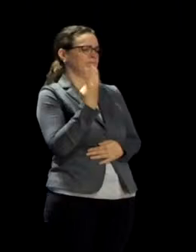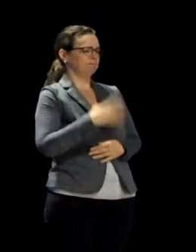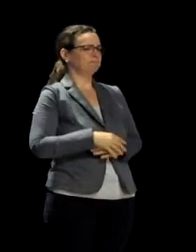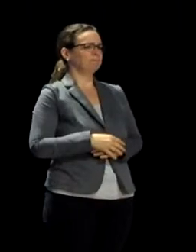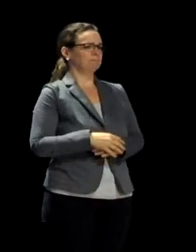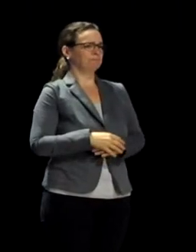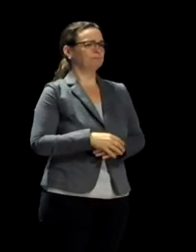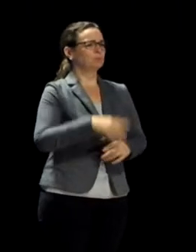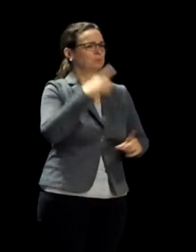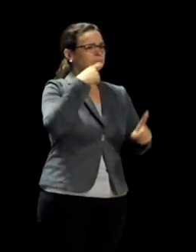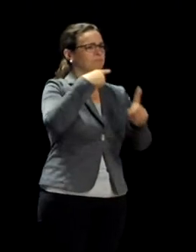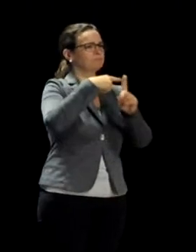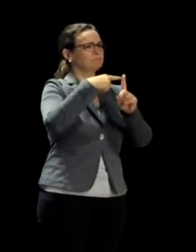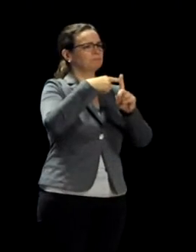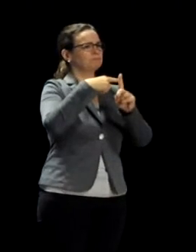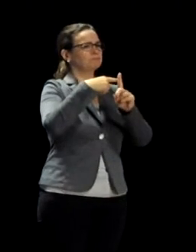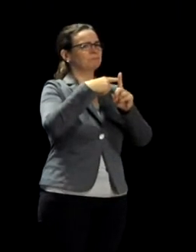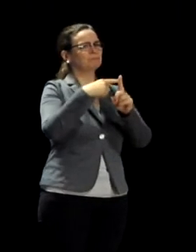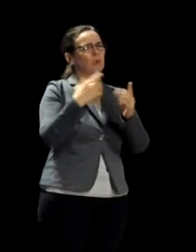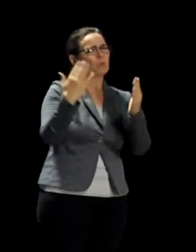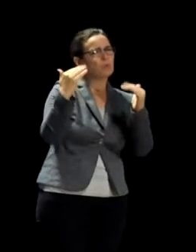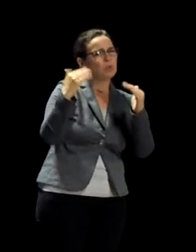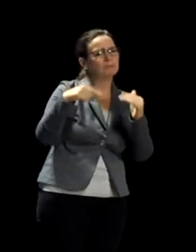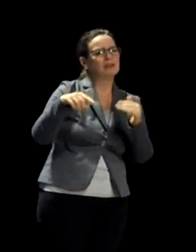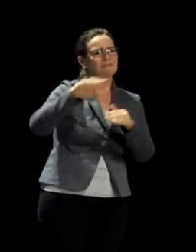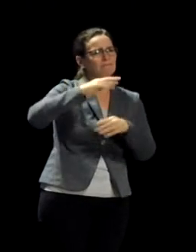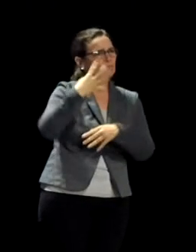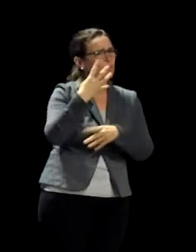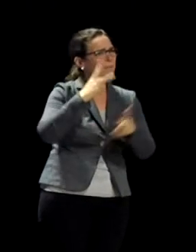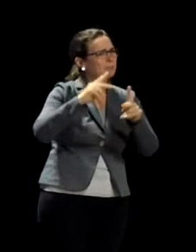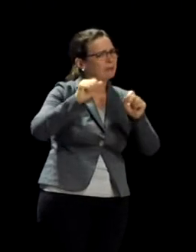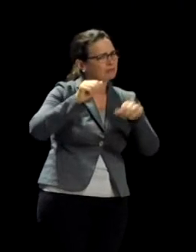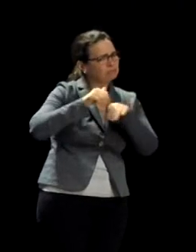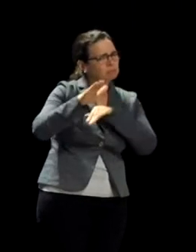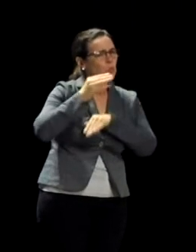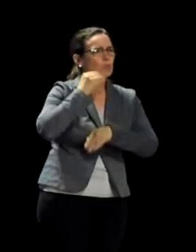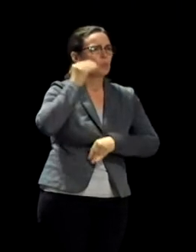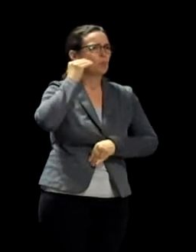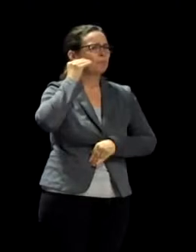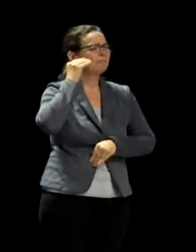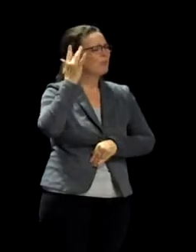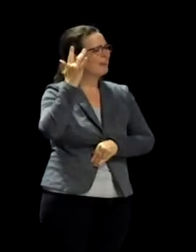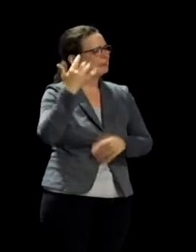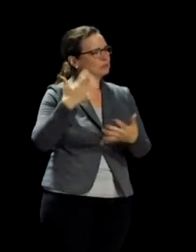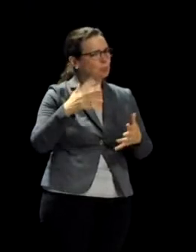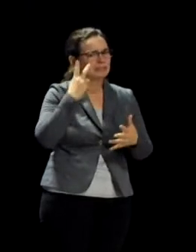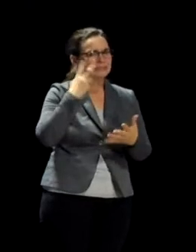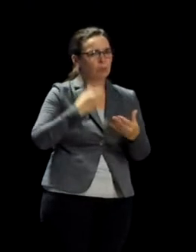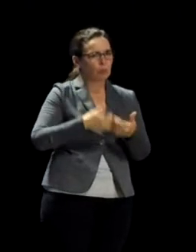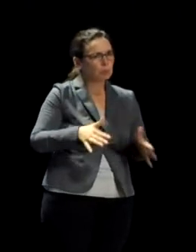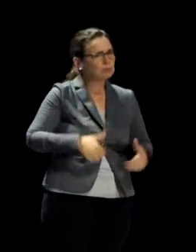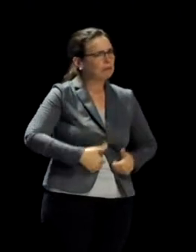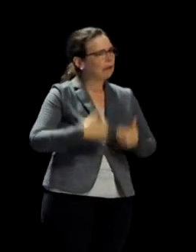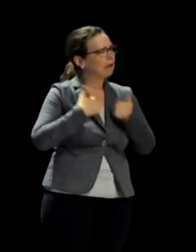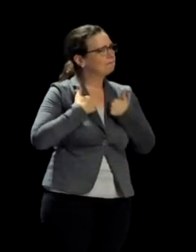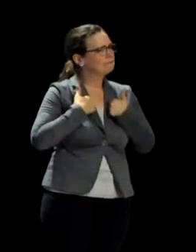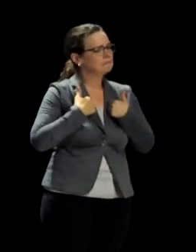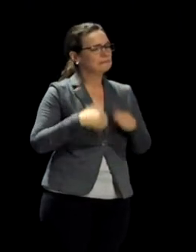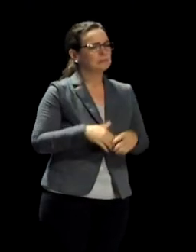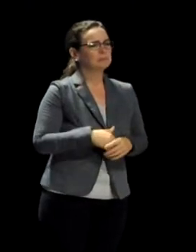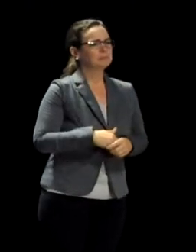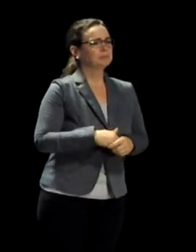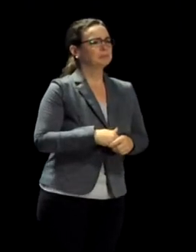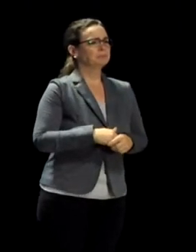home. When we look at the updated hospital numbers on who these folks are, 30 Caucasian, 5 African